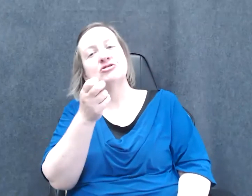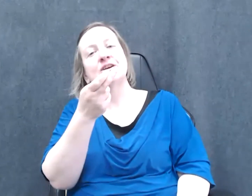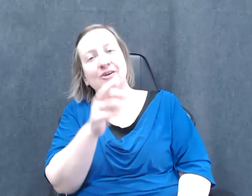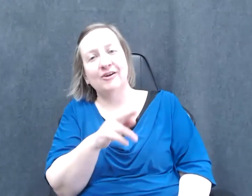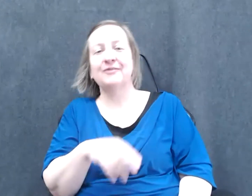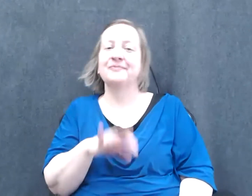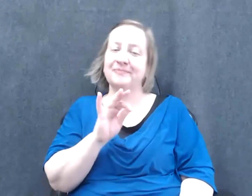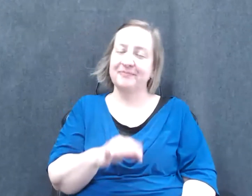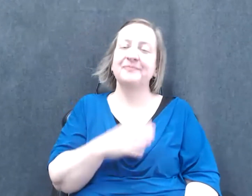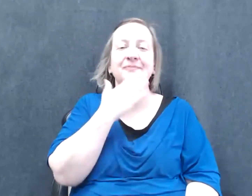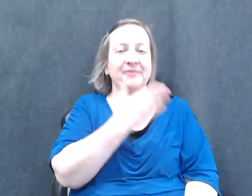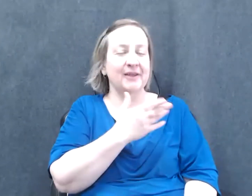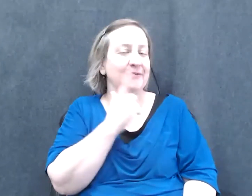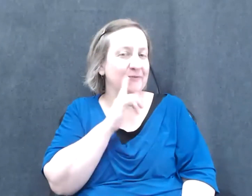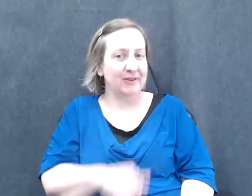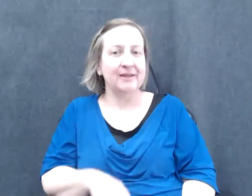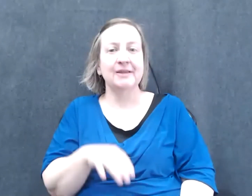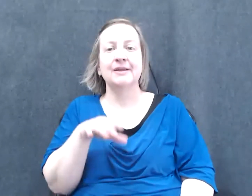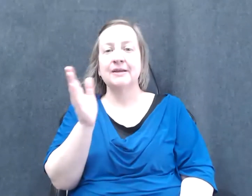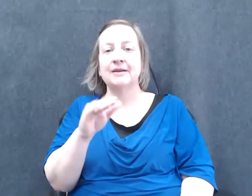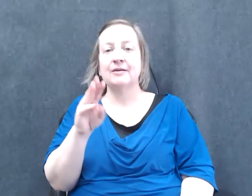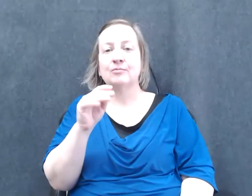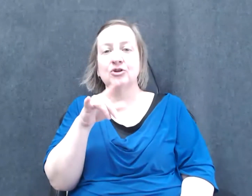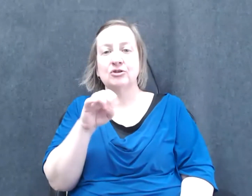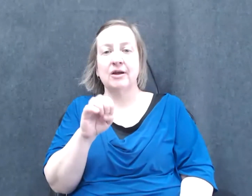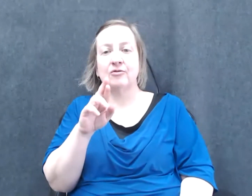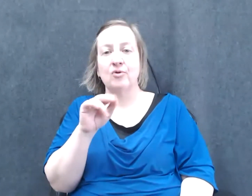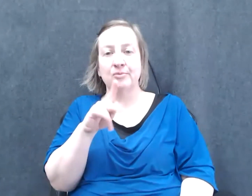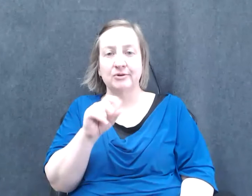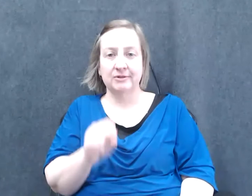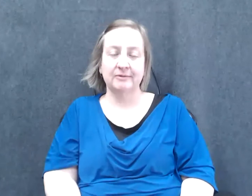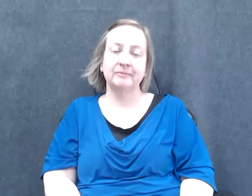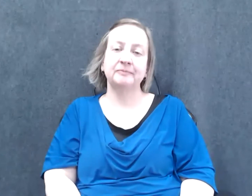She, her pronouns. Thank you for that. Next is Michelle Roberts.